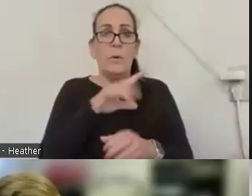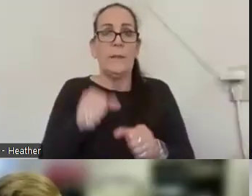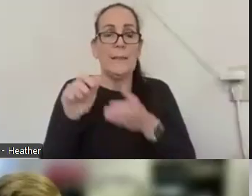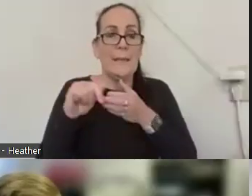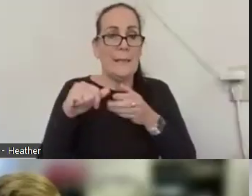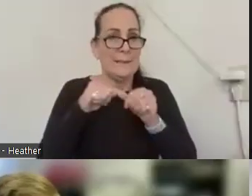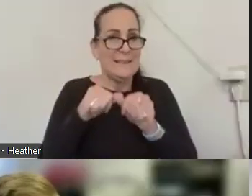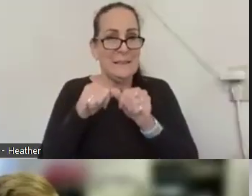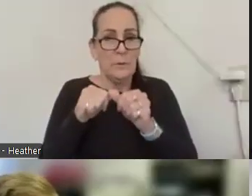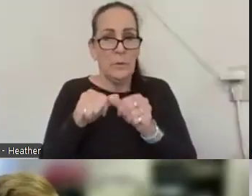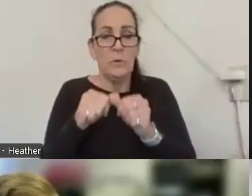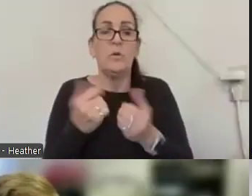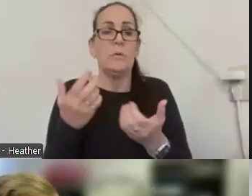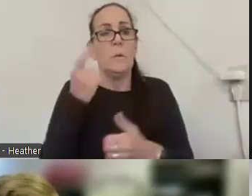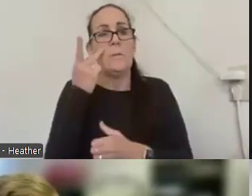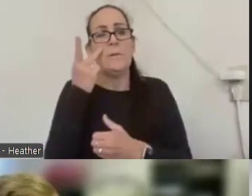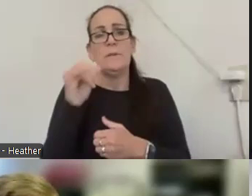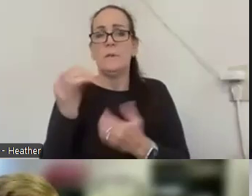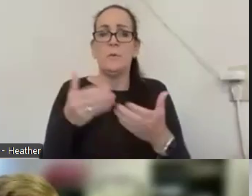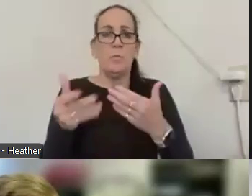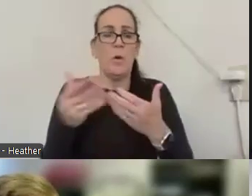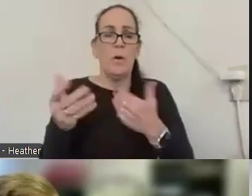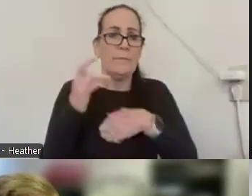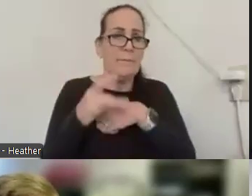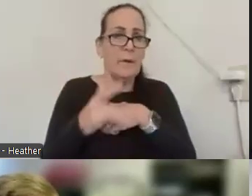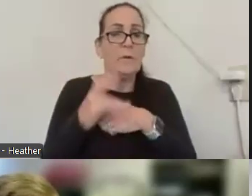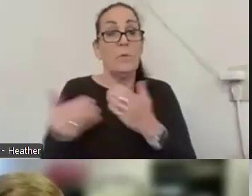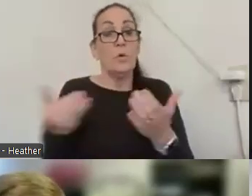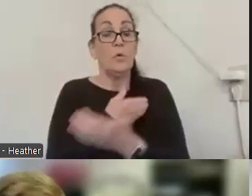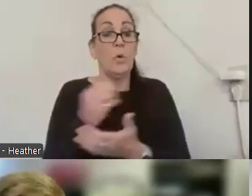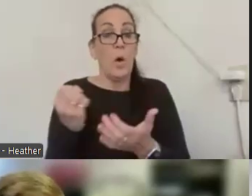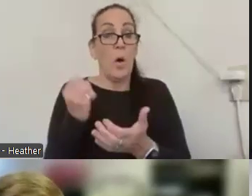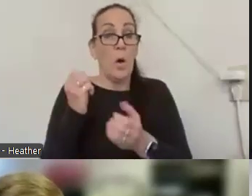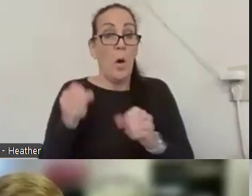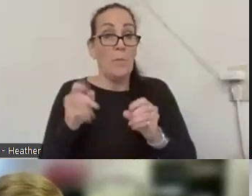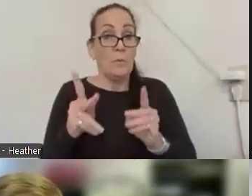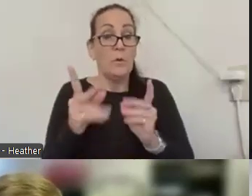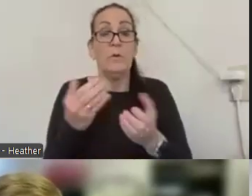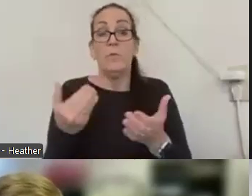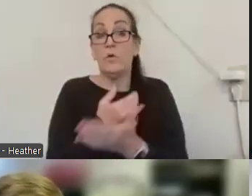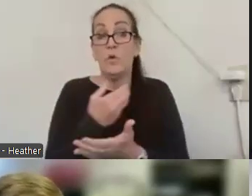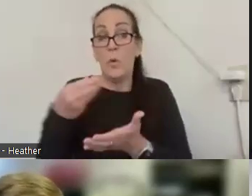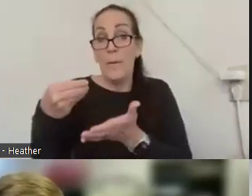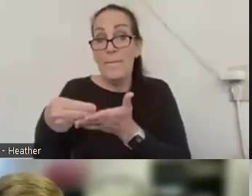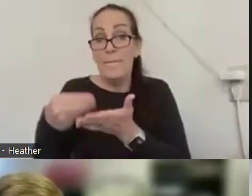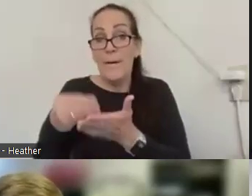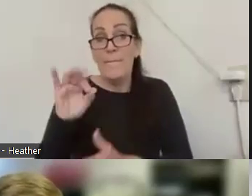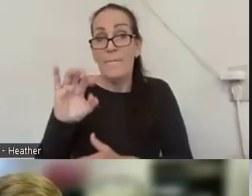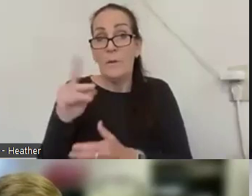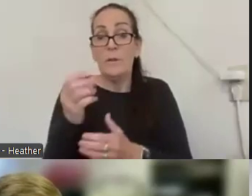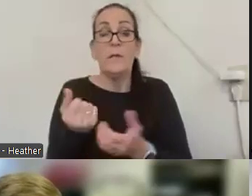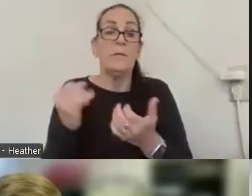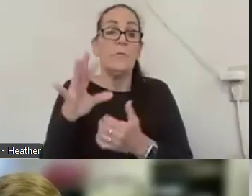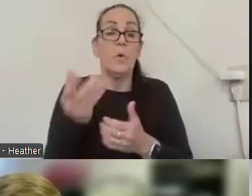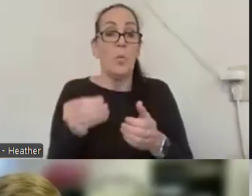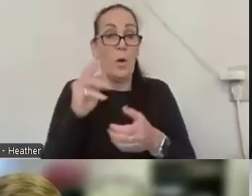of like see what available opportunities for new additional funding if we wanted to expand further on the